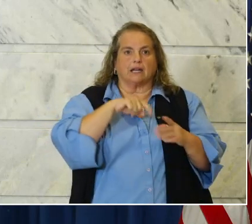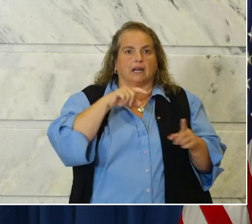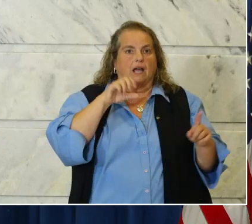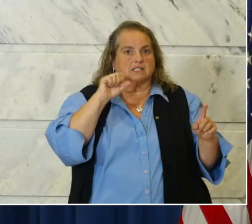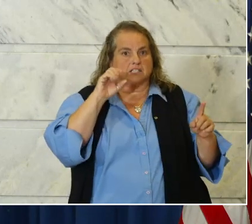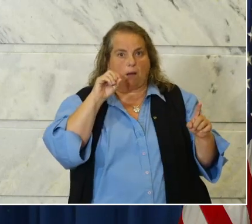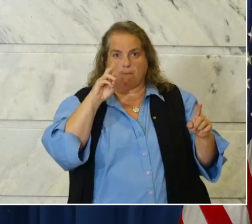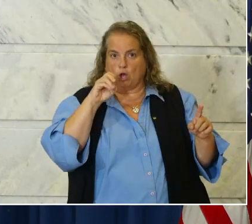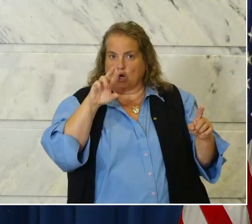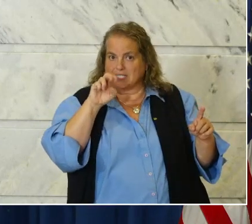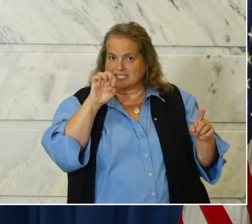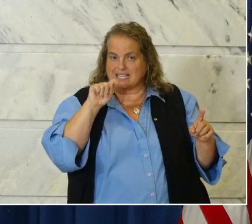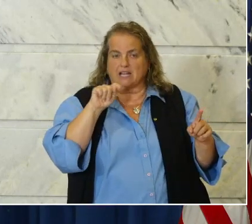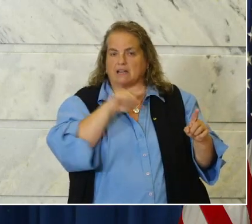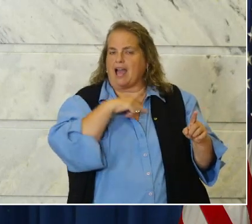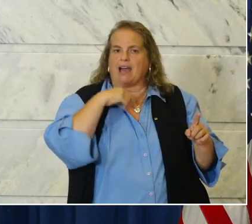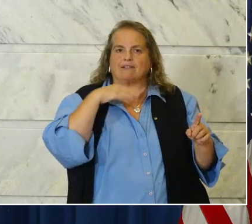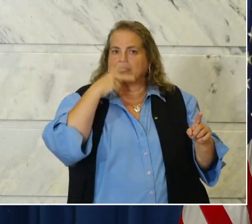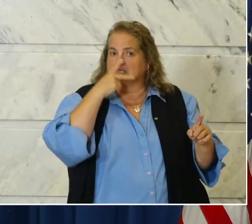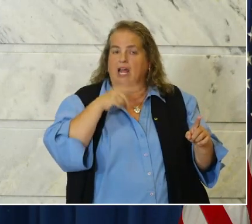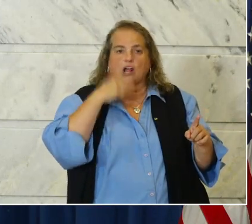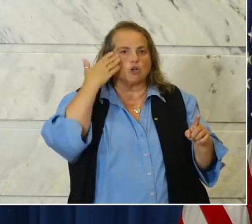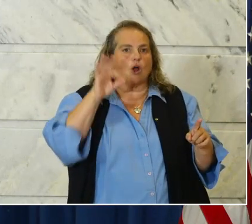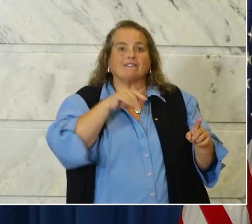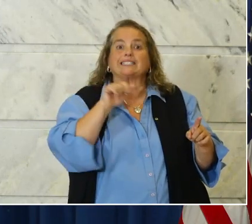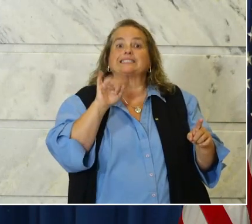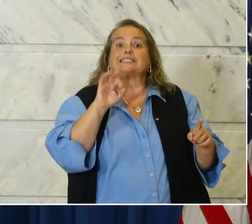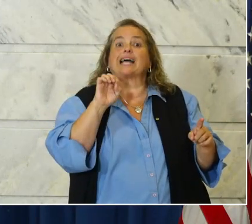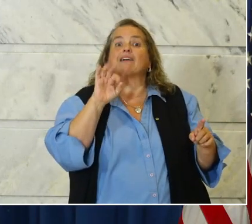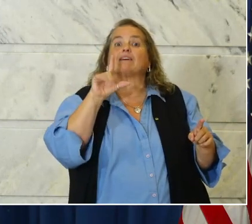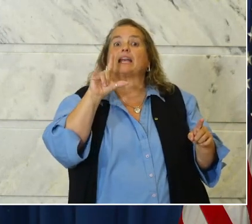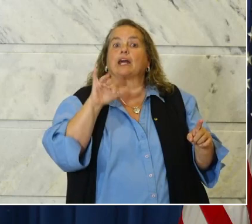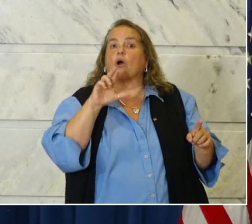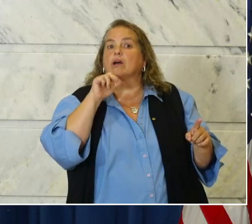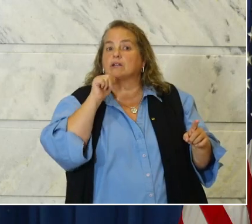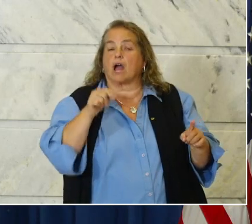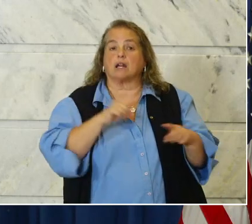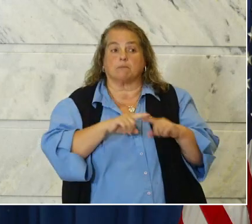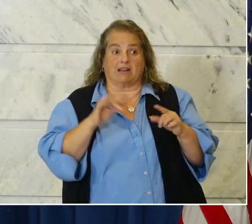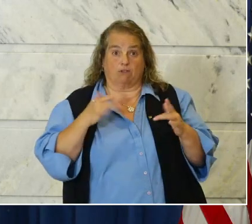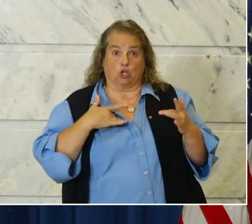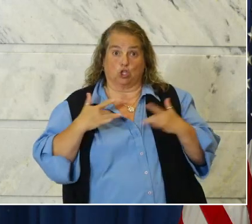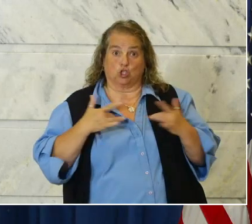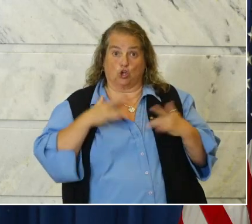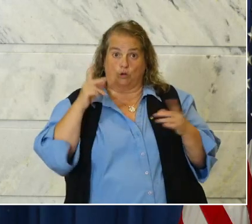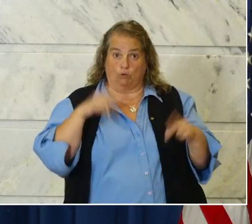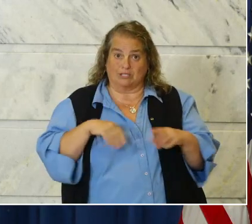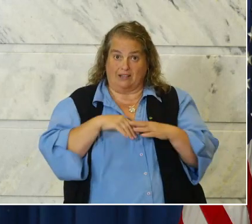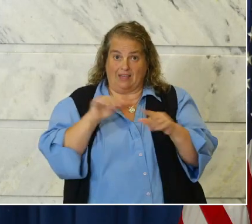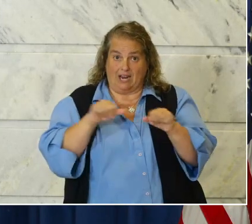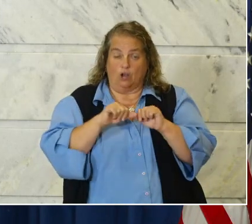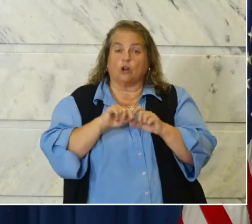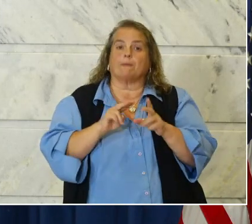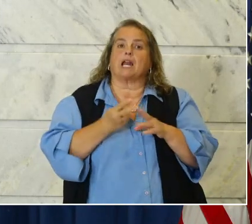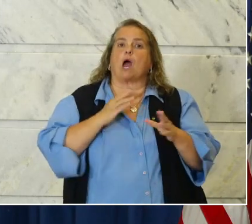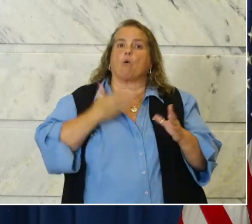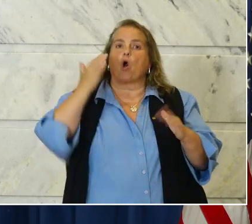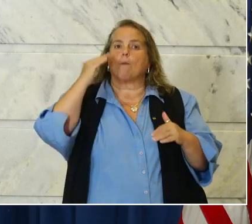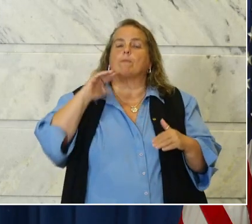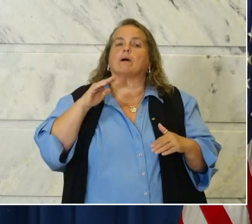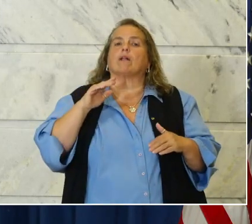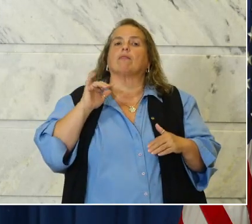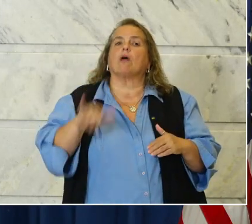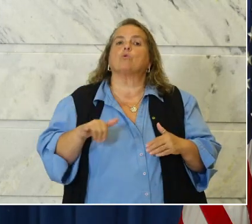not. But given the question is from a concerned citizen that's in that area, my hope is that our local leaders there will